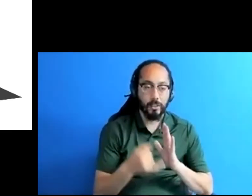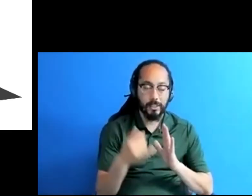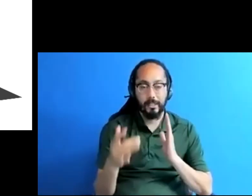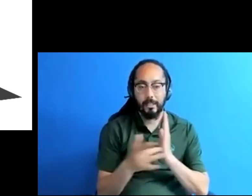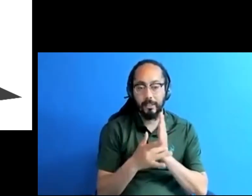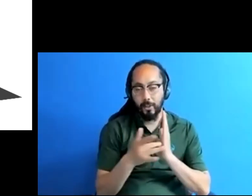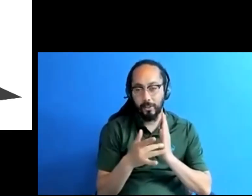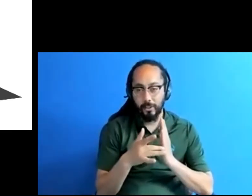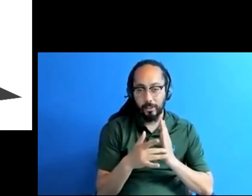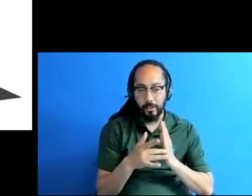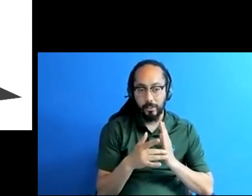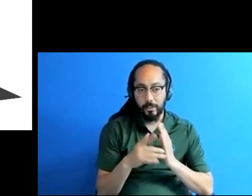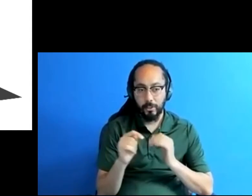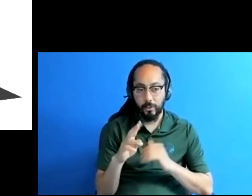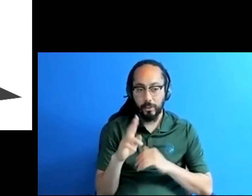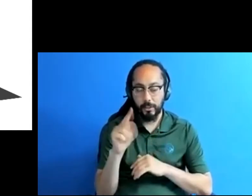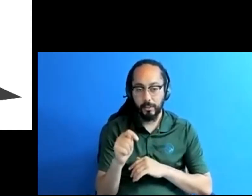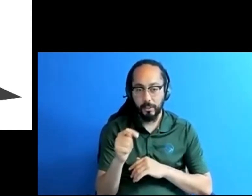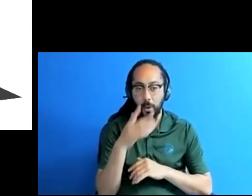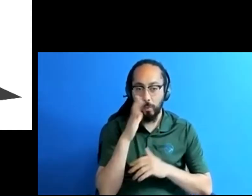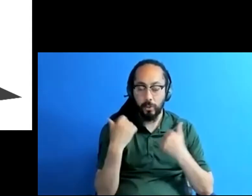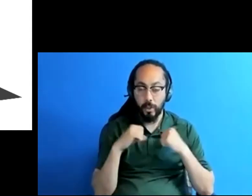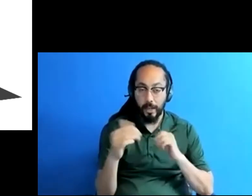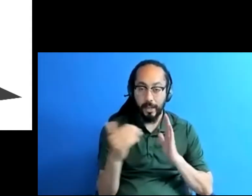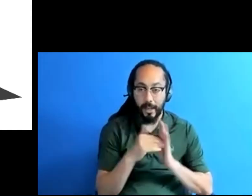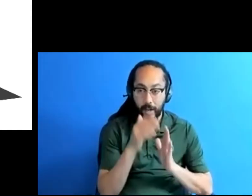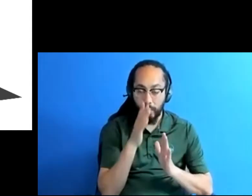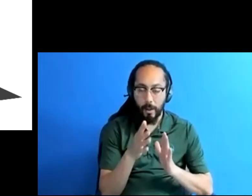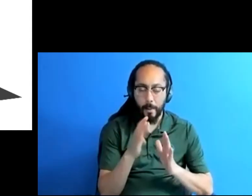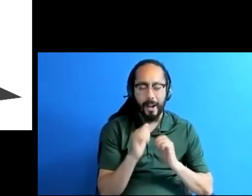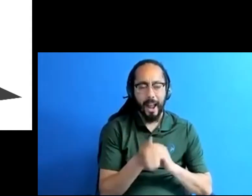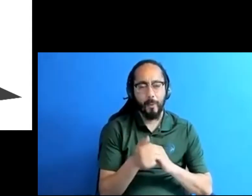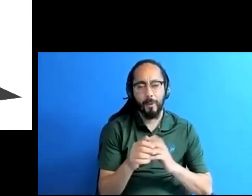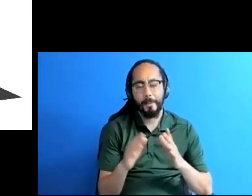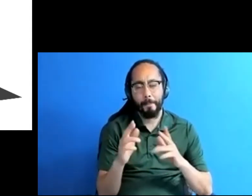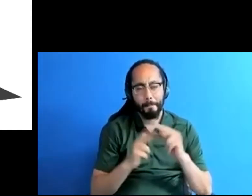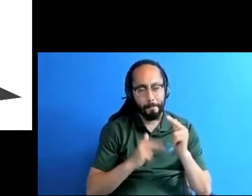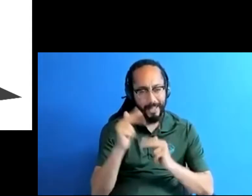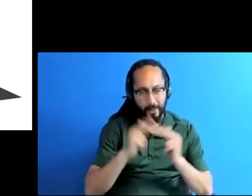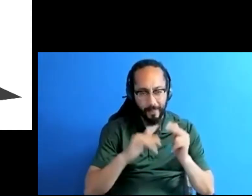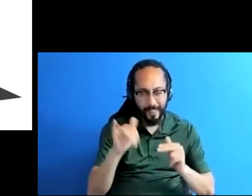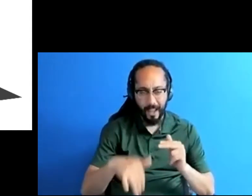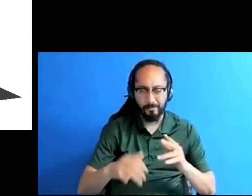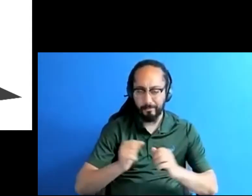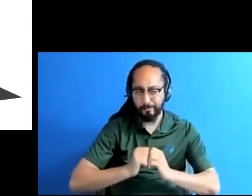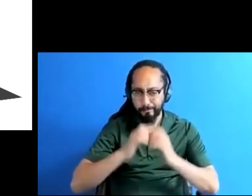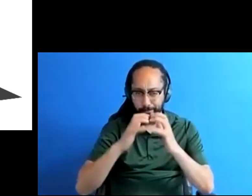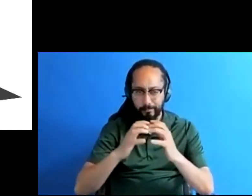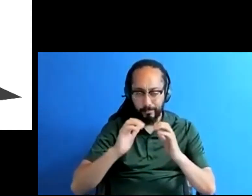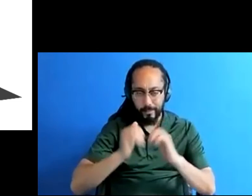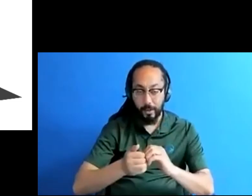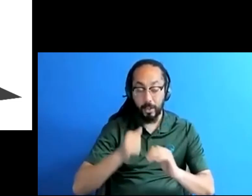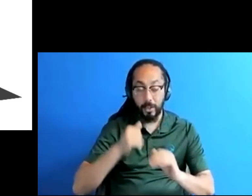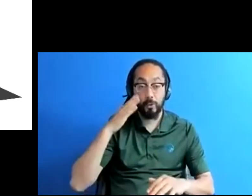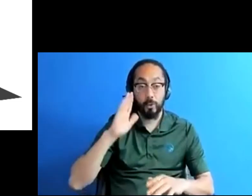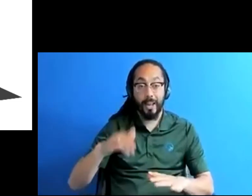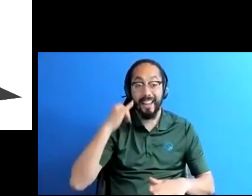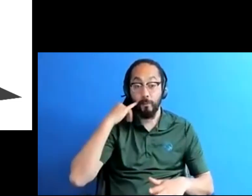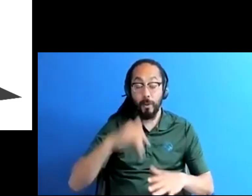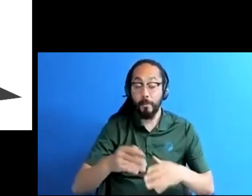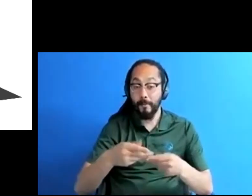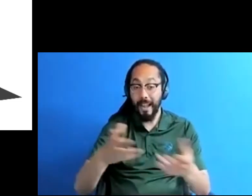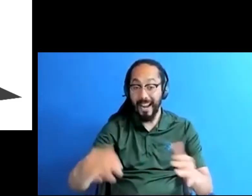back and we're going to try again. And how do we build this out? Because we know that if we provide this type of access, if we do this